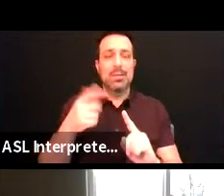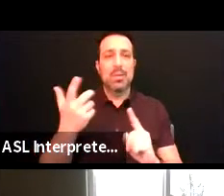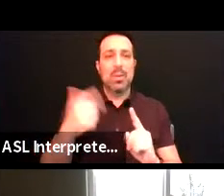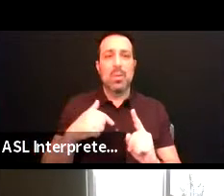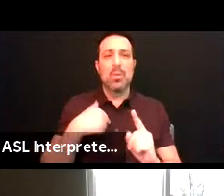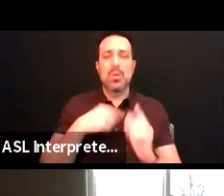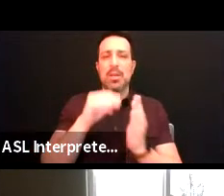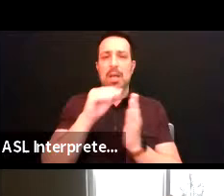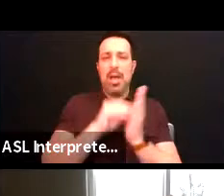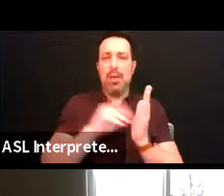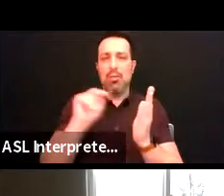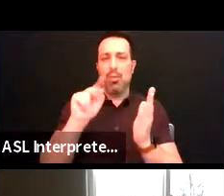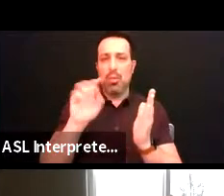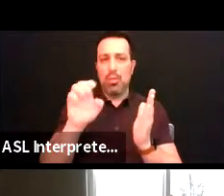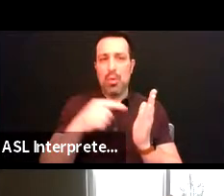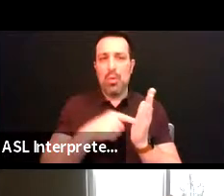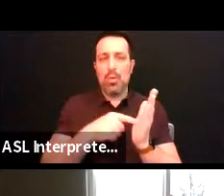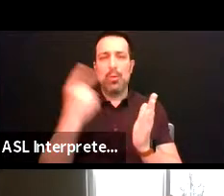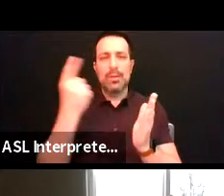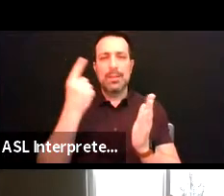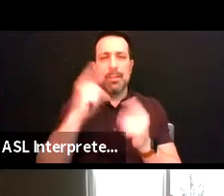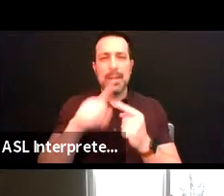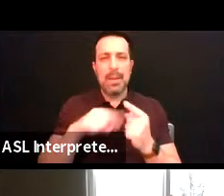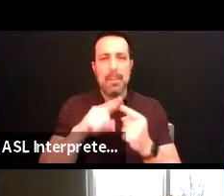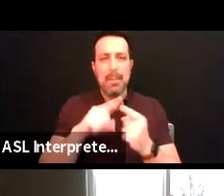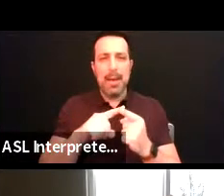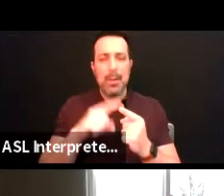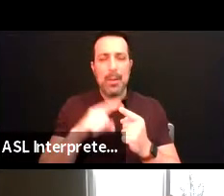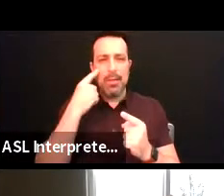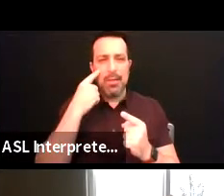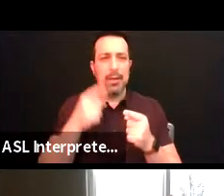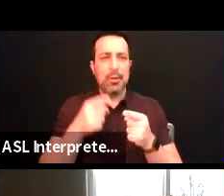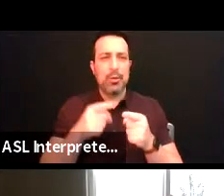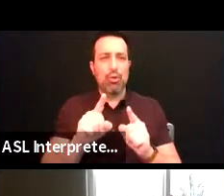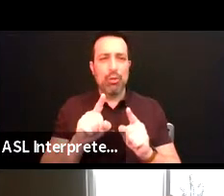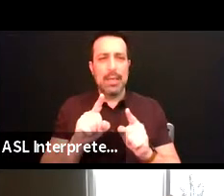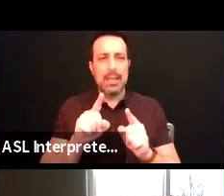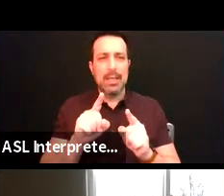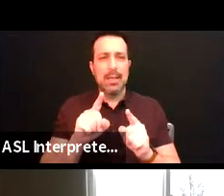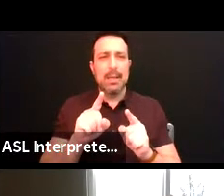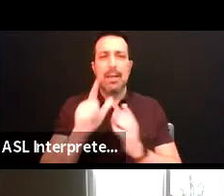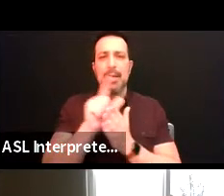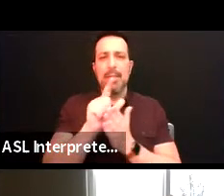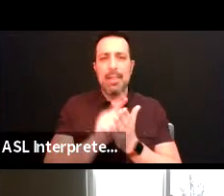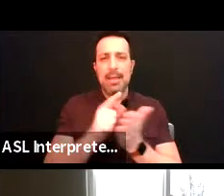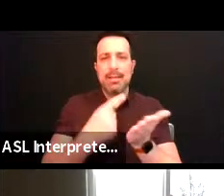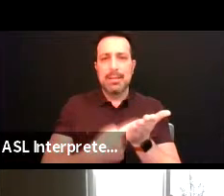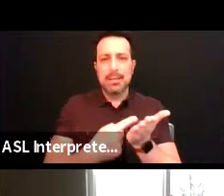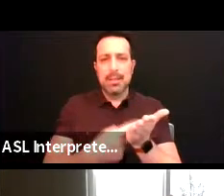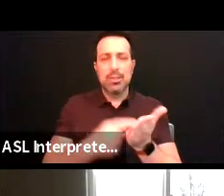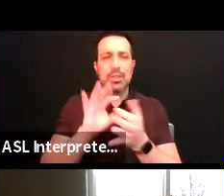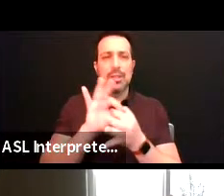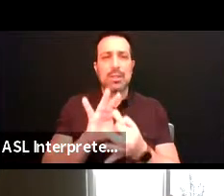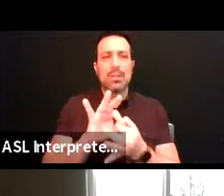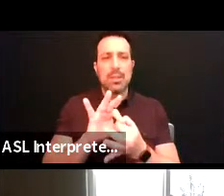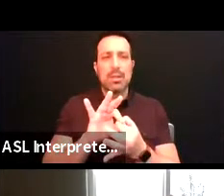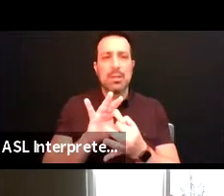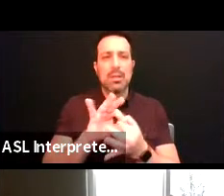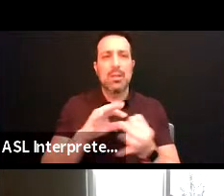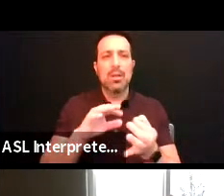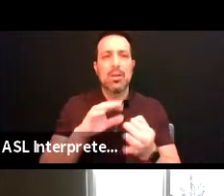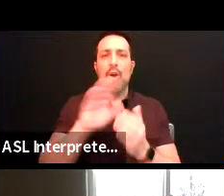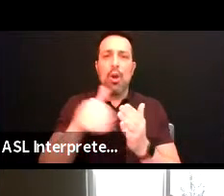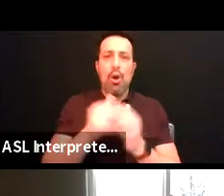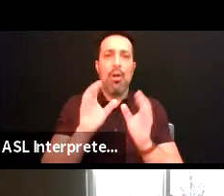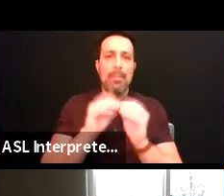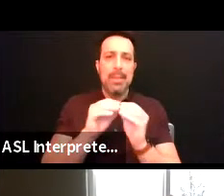I wrote a note, there was something about, I think during sort of the legal discussion around, what was it? Like all